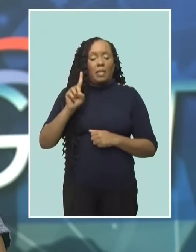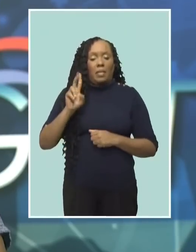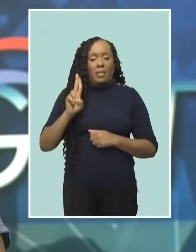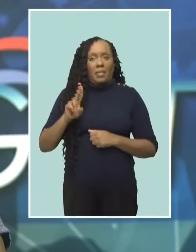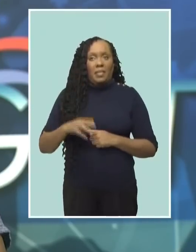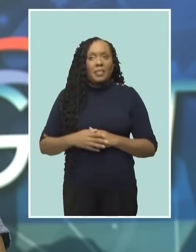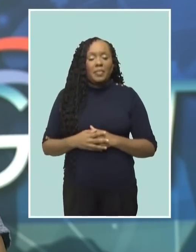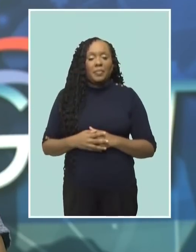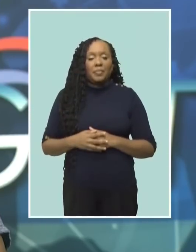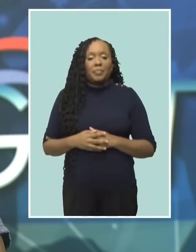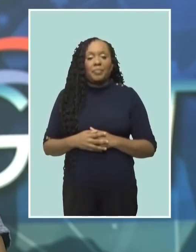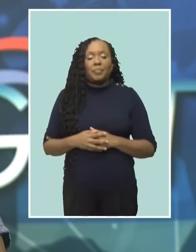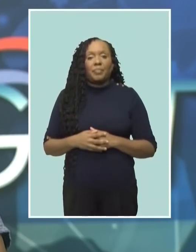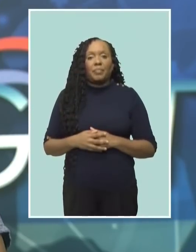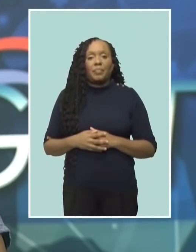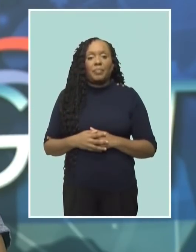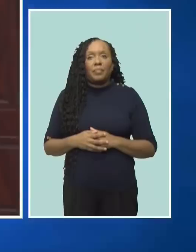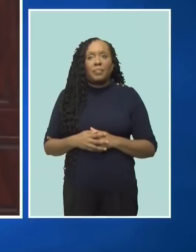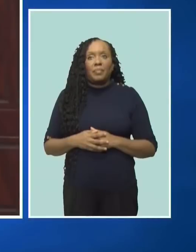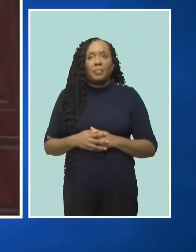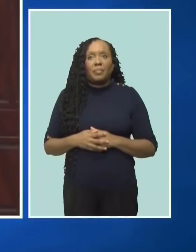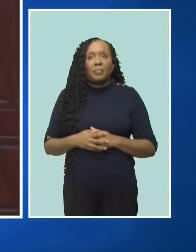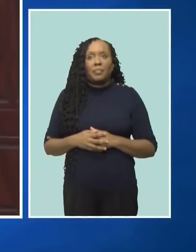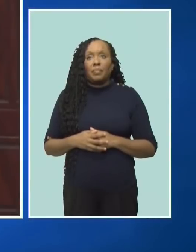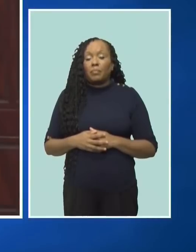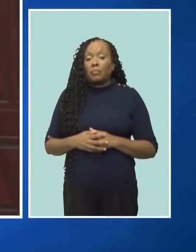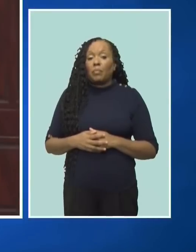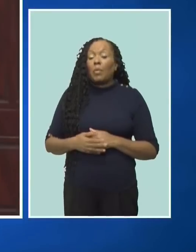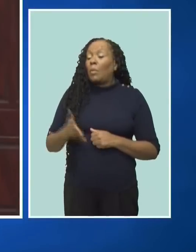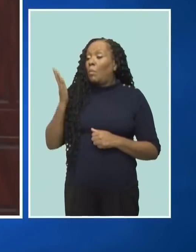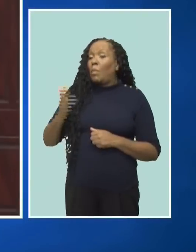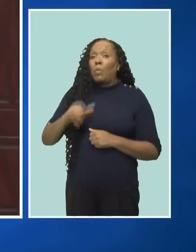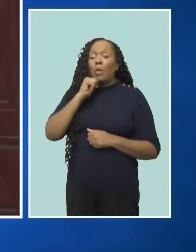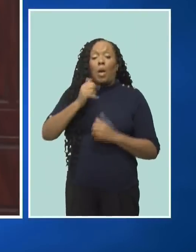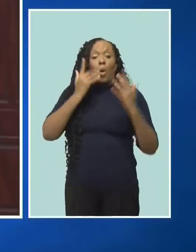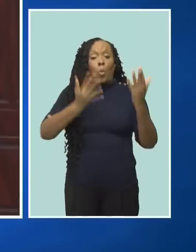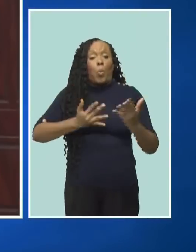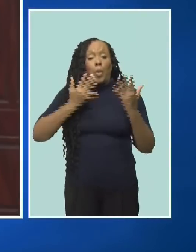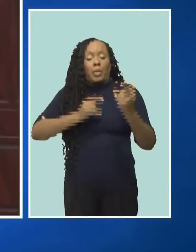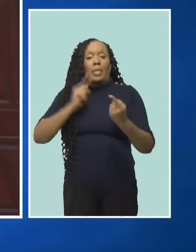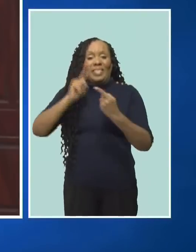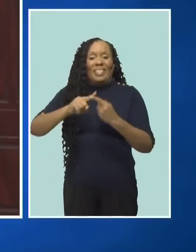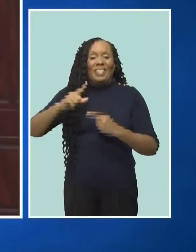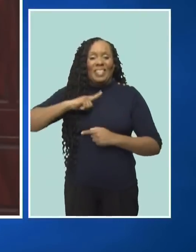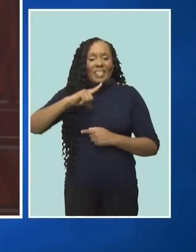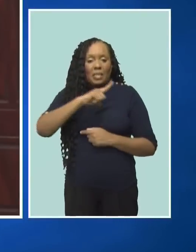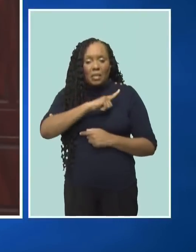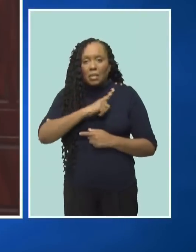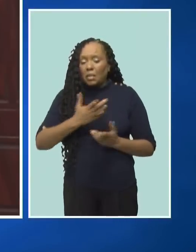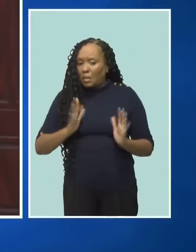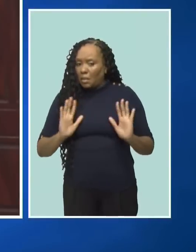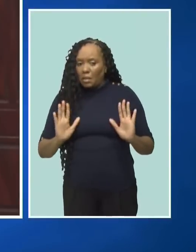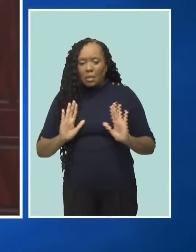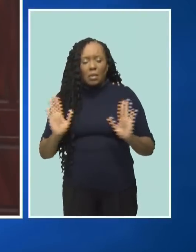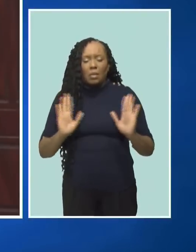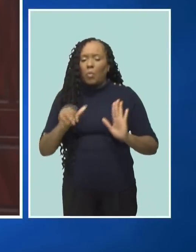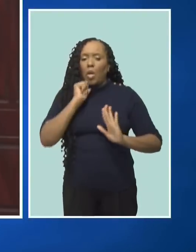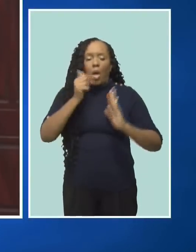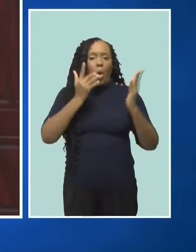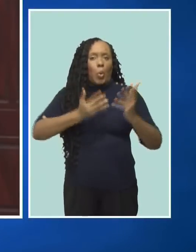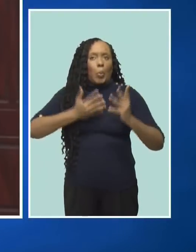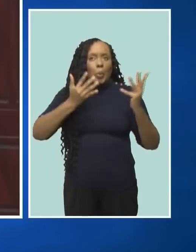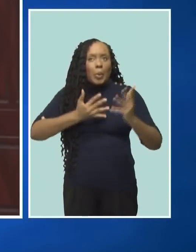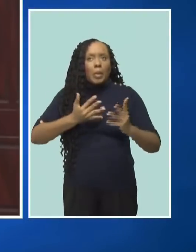National Disabilities Unit. So we're not waiting until legislation, as I hope